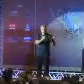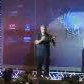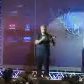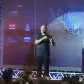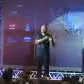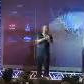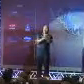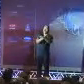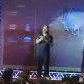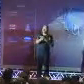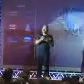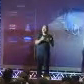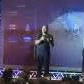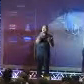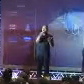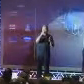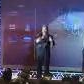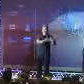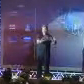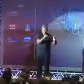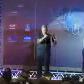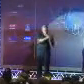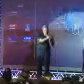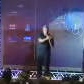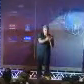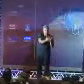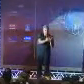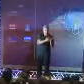Programs out there for science and engineering.